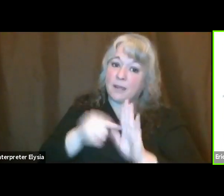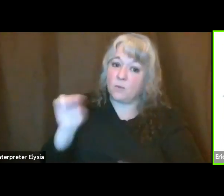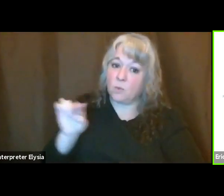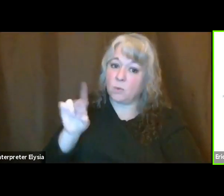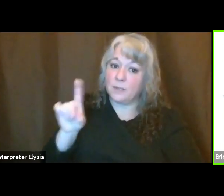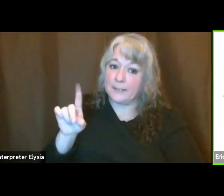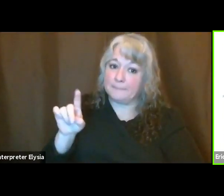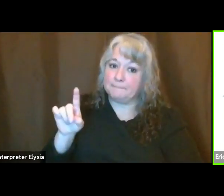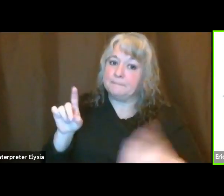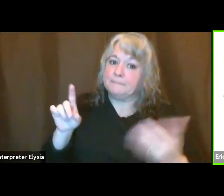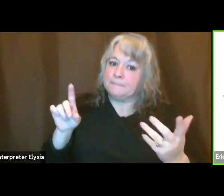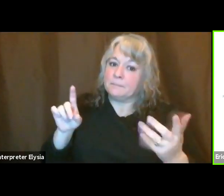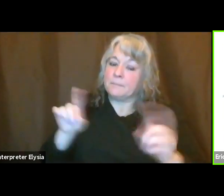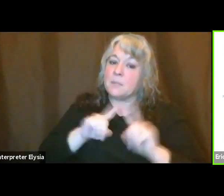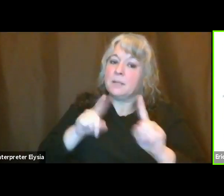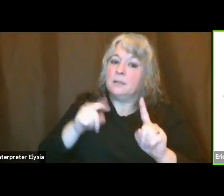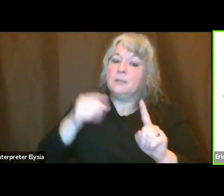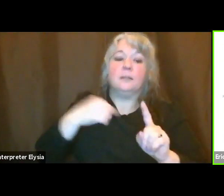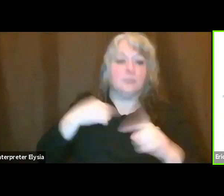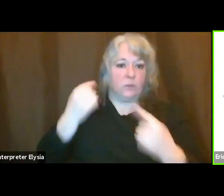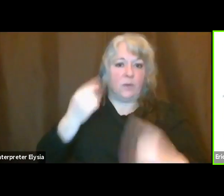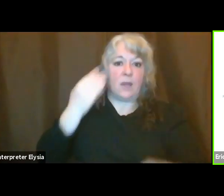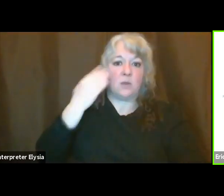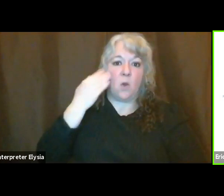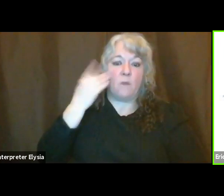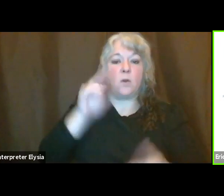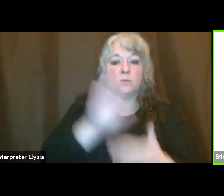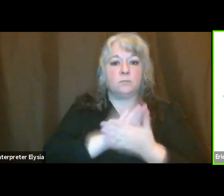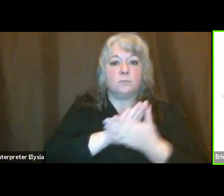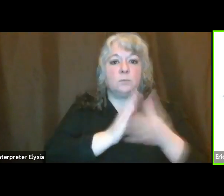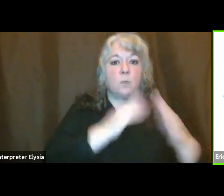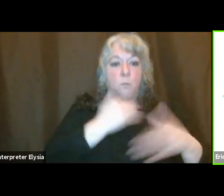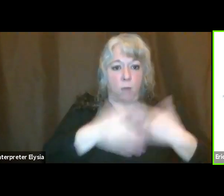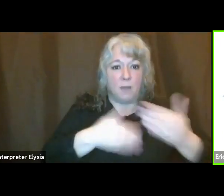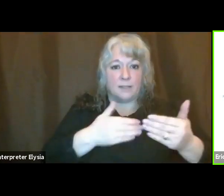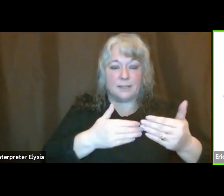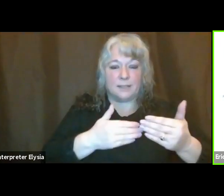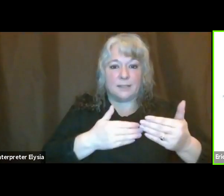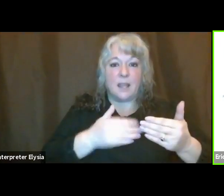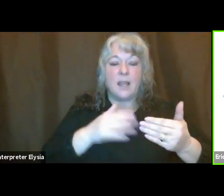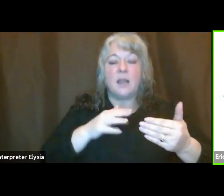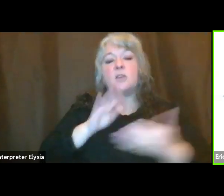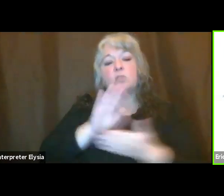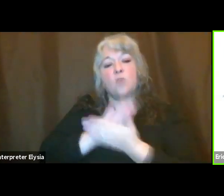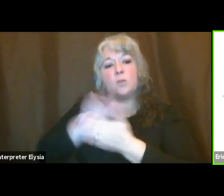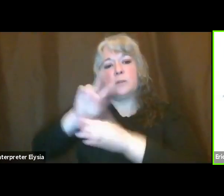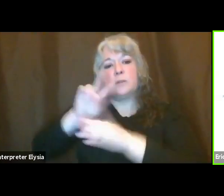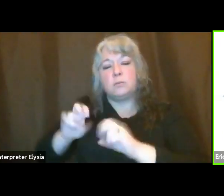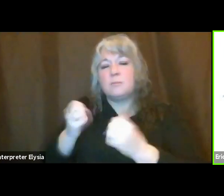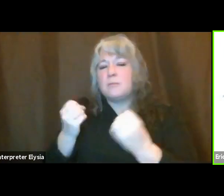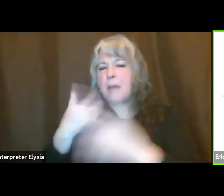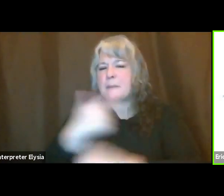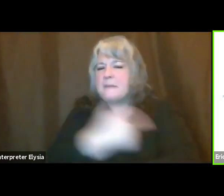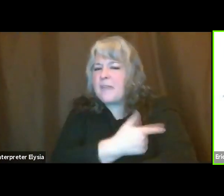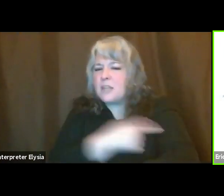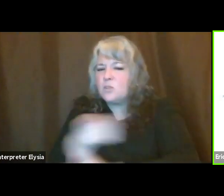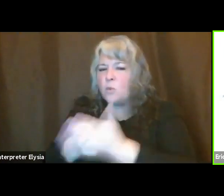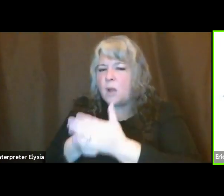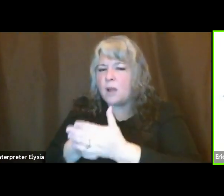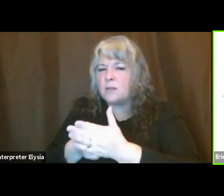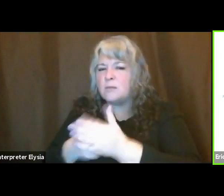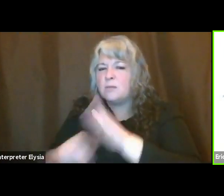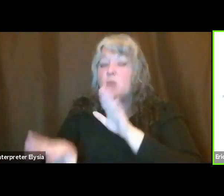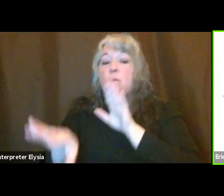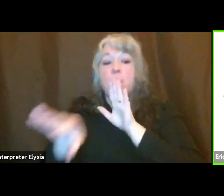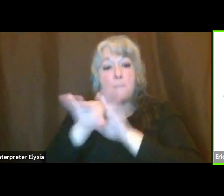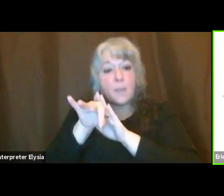the process is that schools are surveyed. How many vaccines do you need? You pick a provider, whether it's the health department, the